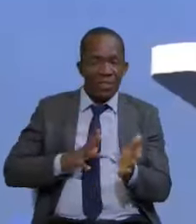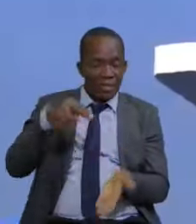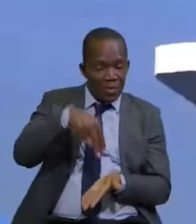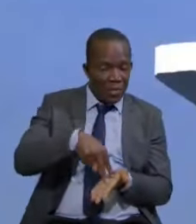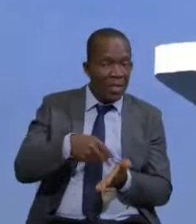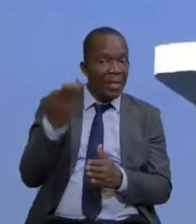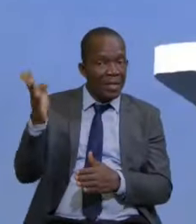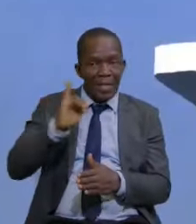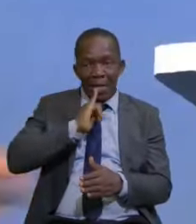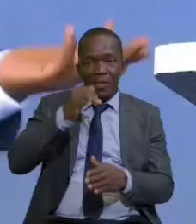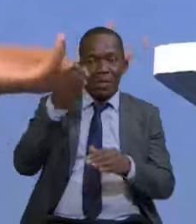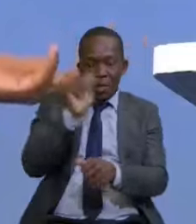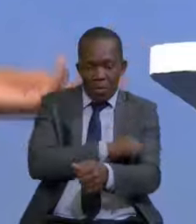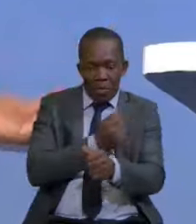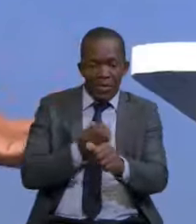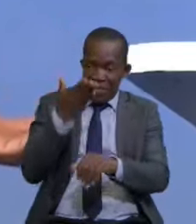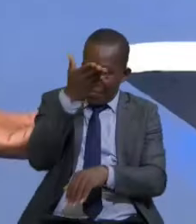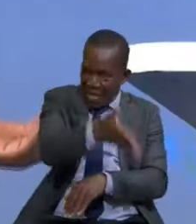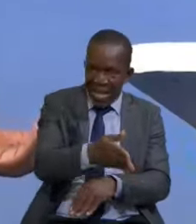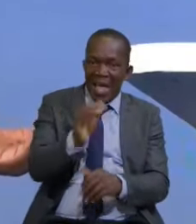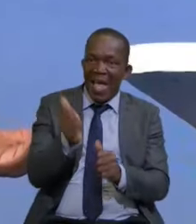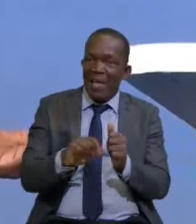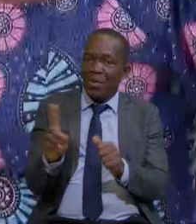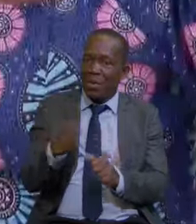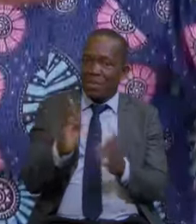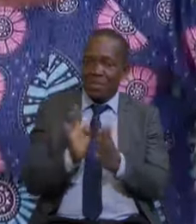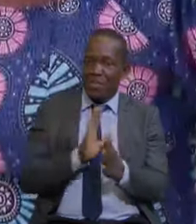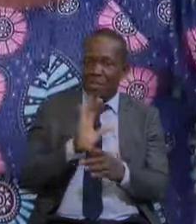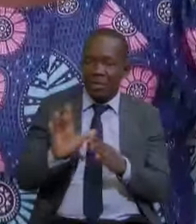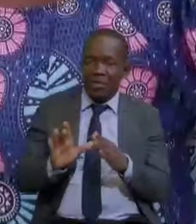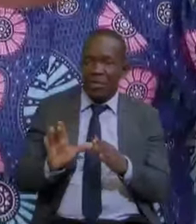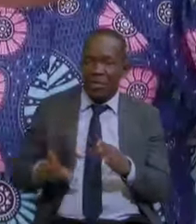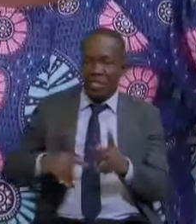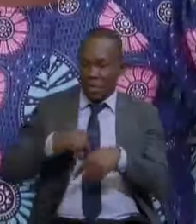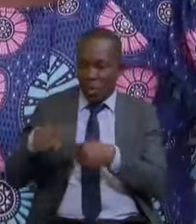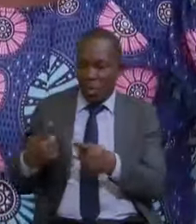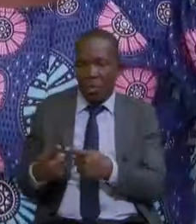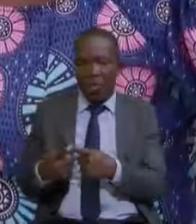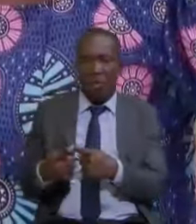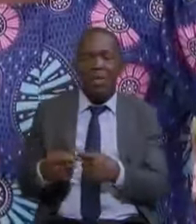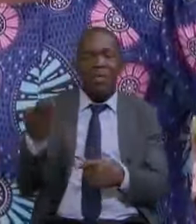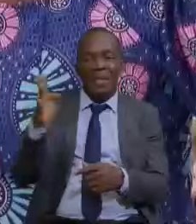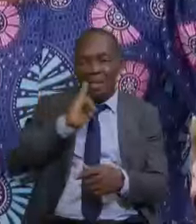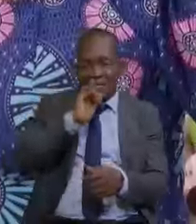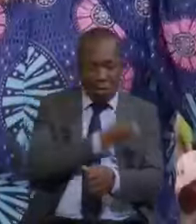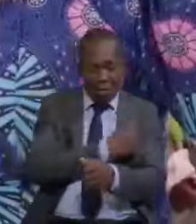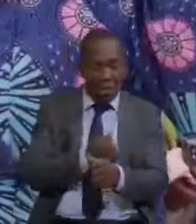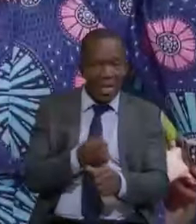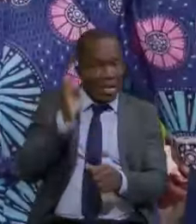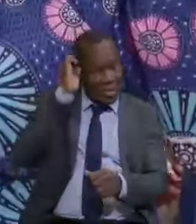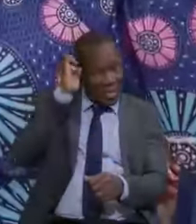to, authority. And he comes to you today. He comes to me today. And he